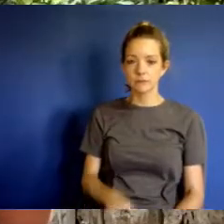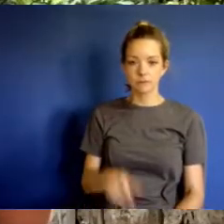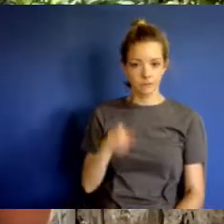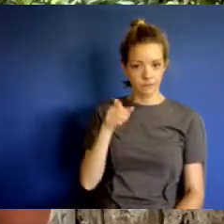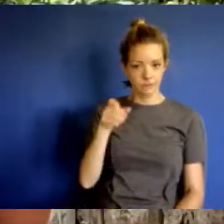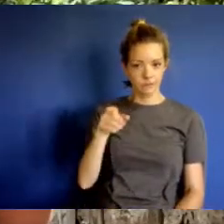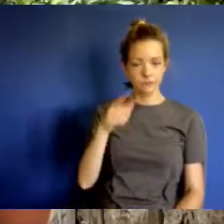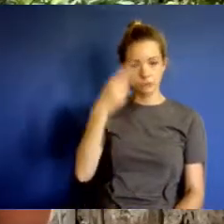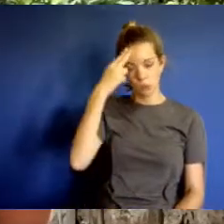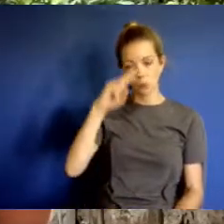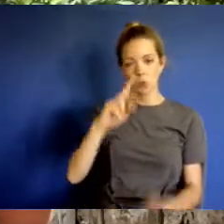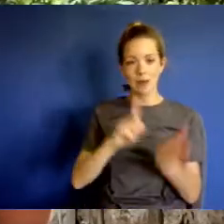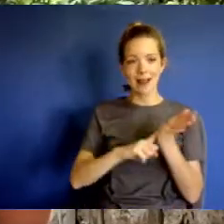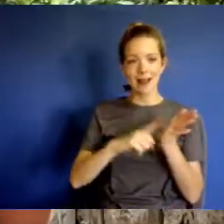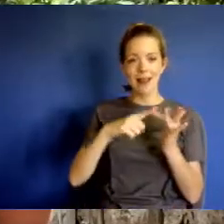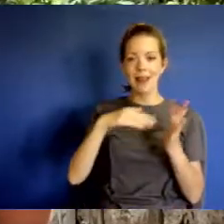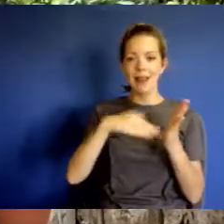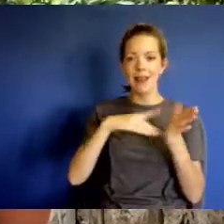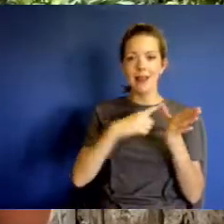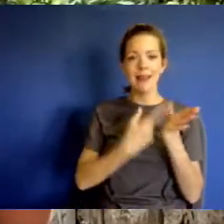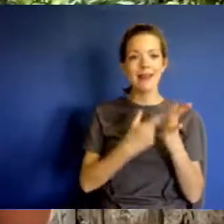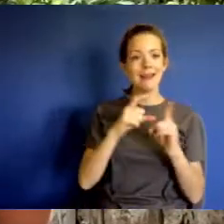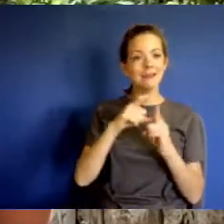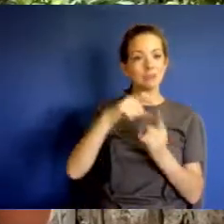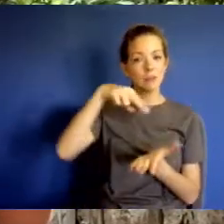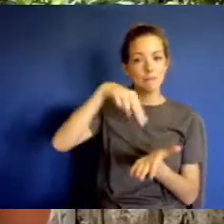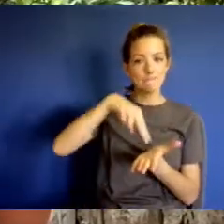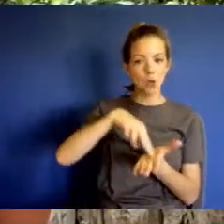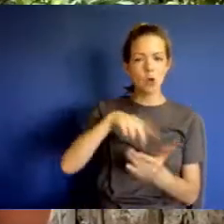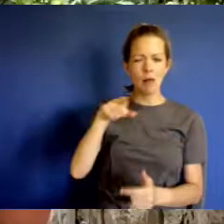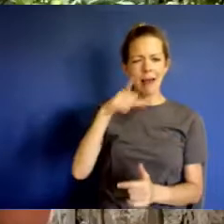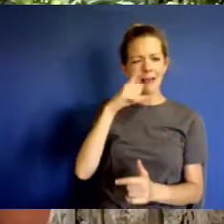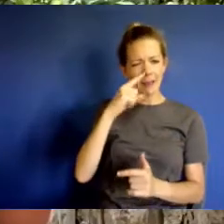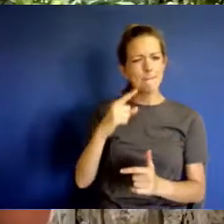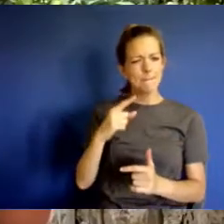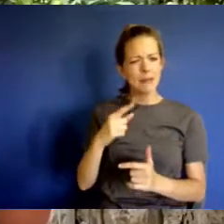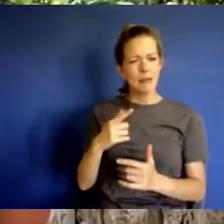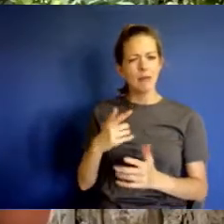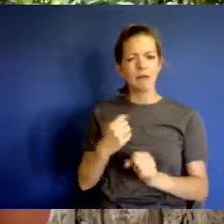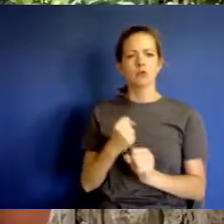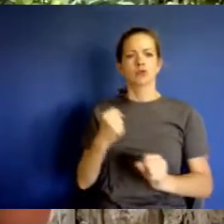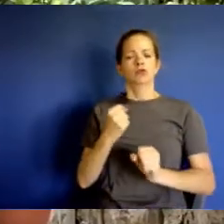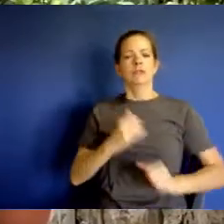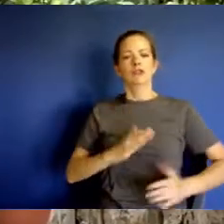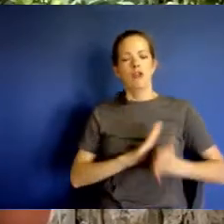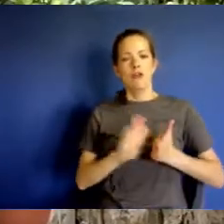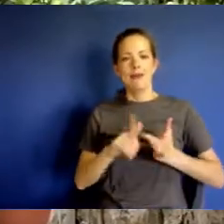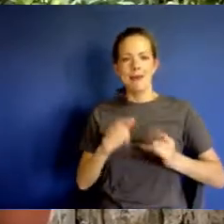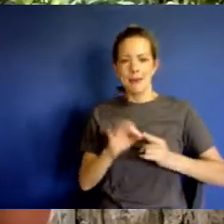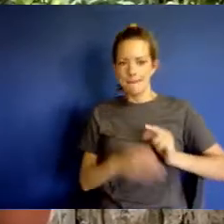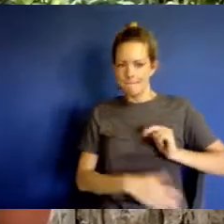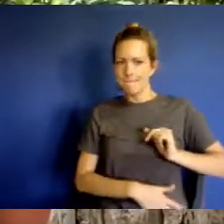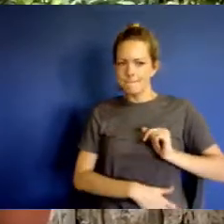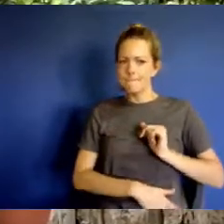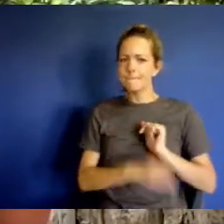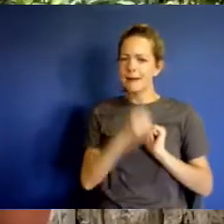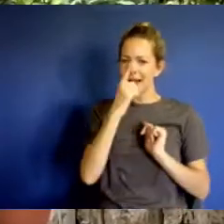and you have lizard pose. So just by doing that, obviously that can be quite intense across the hips.